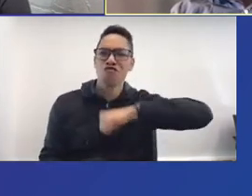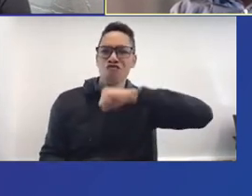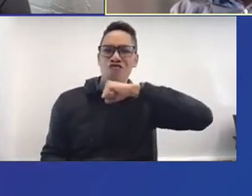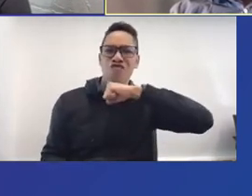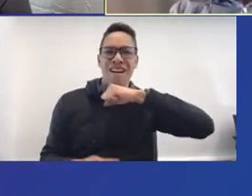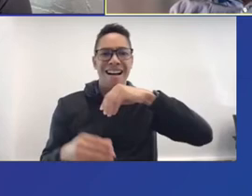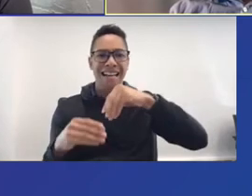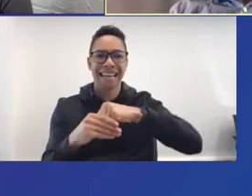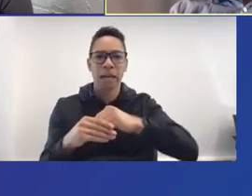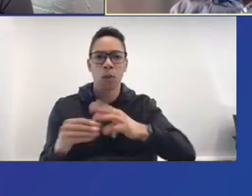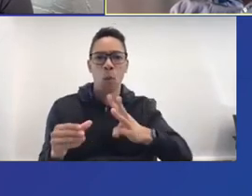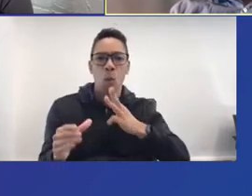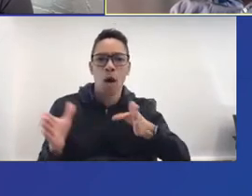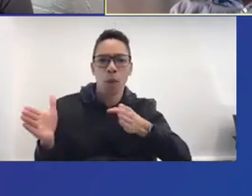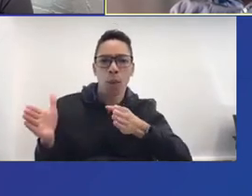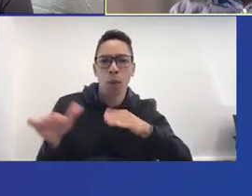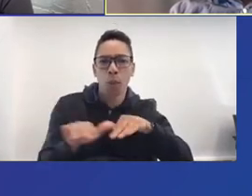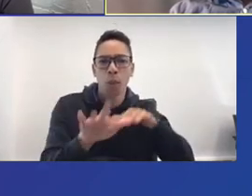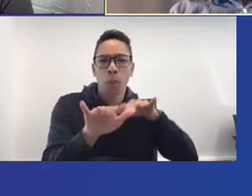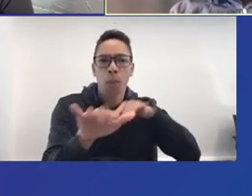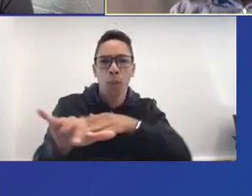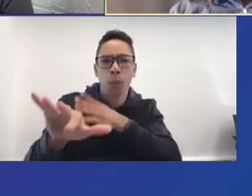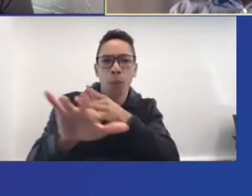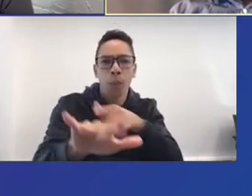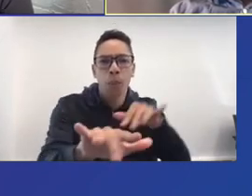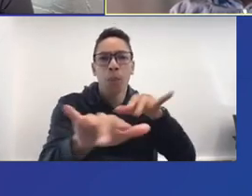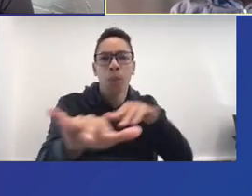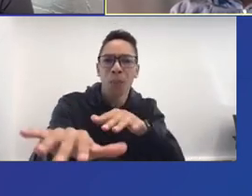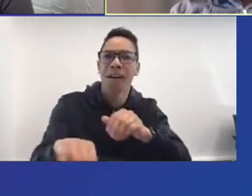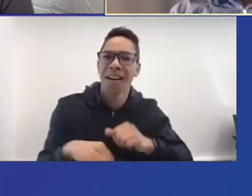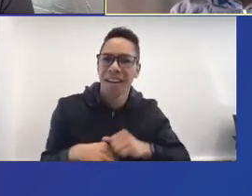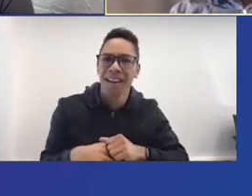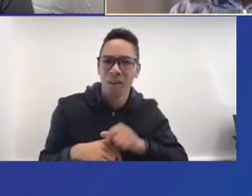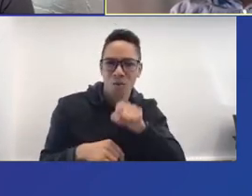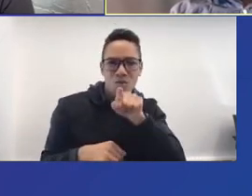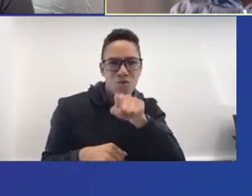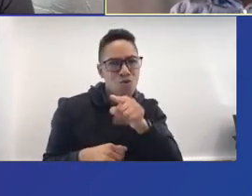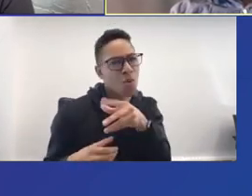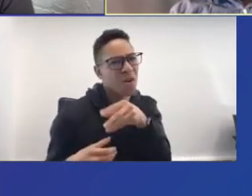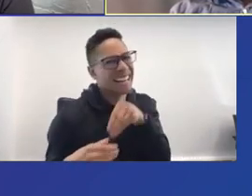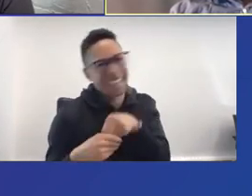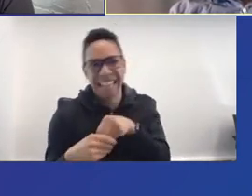stream, that you are a part of things, right?